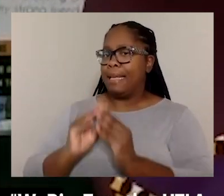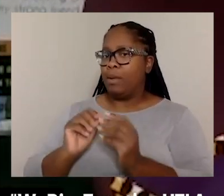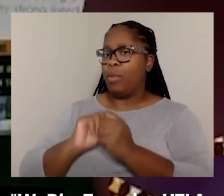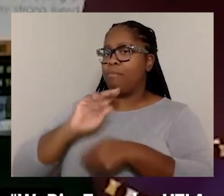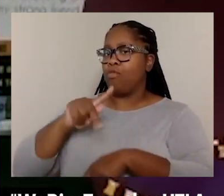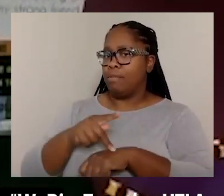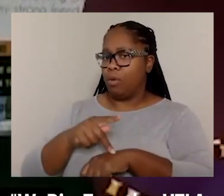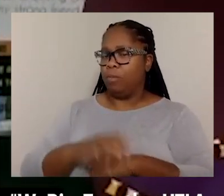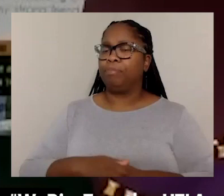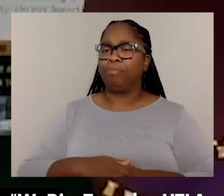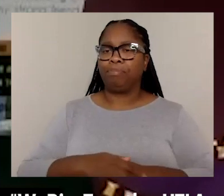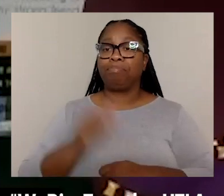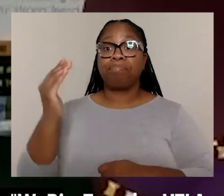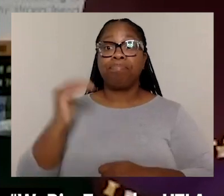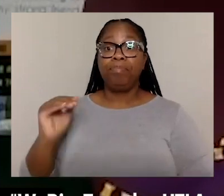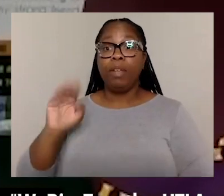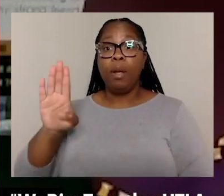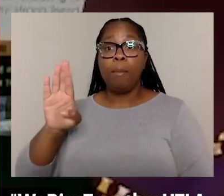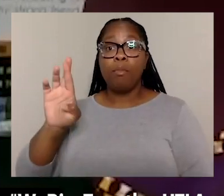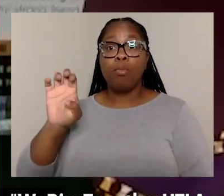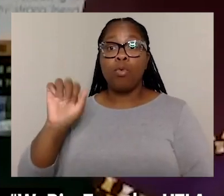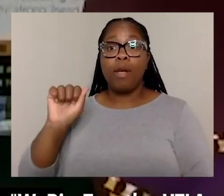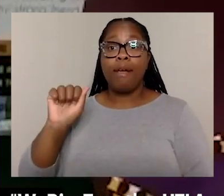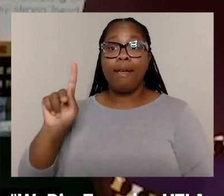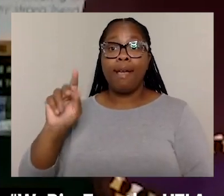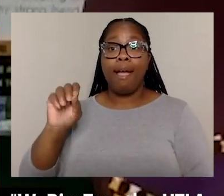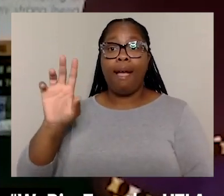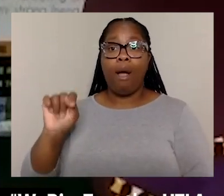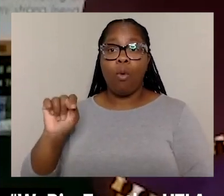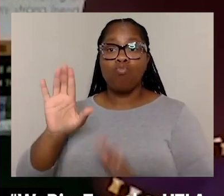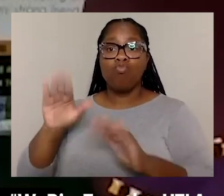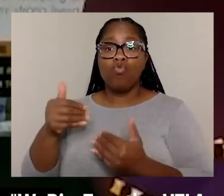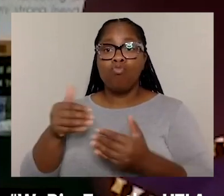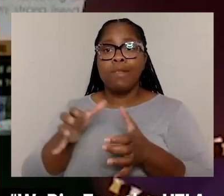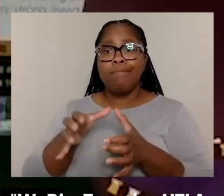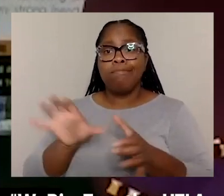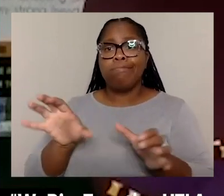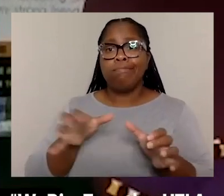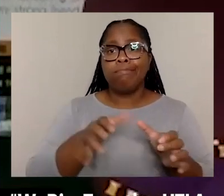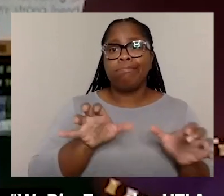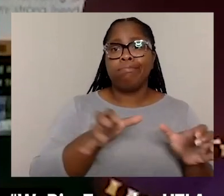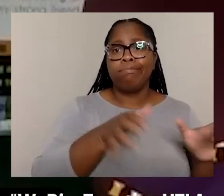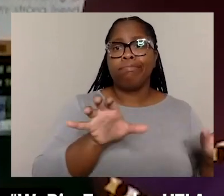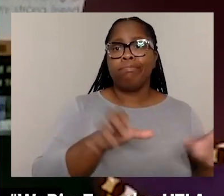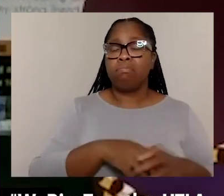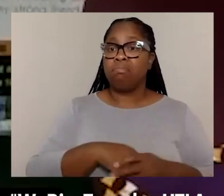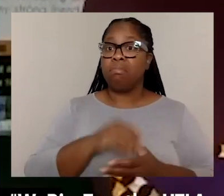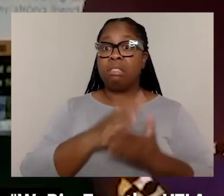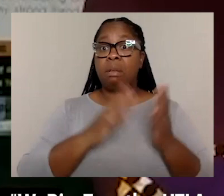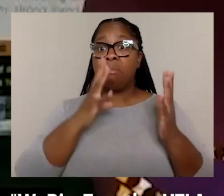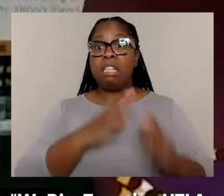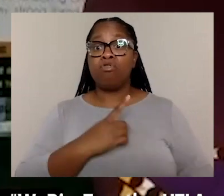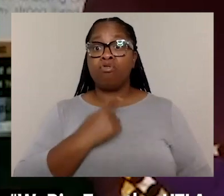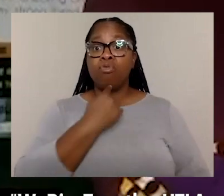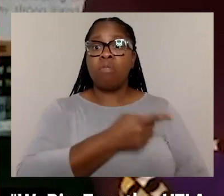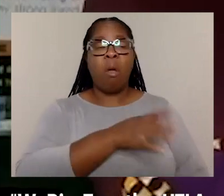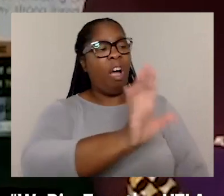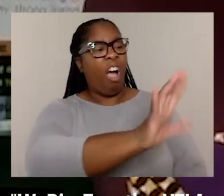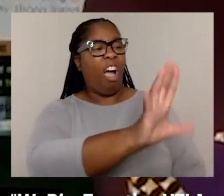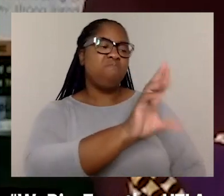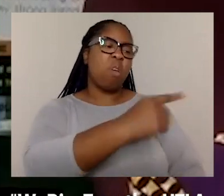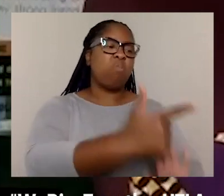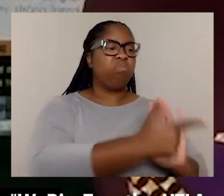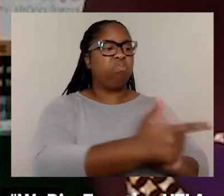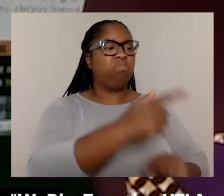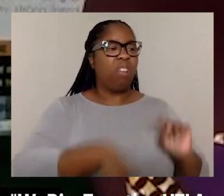Breakout rooms are another big issue. Some teachers are being told they can't use them, and others are